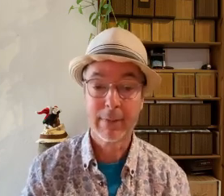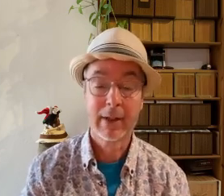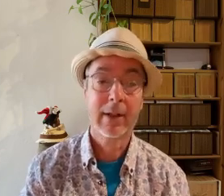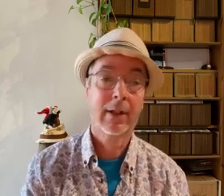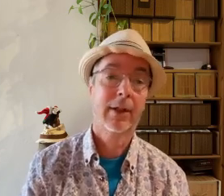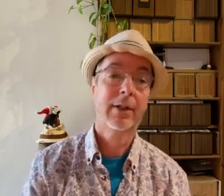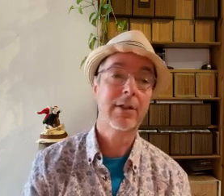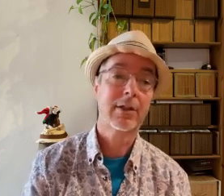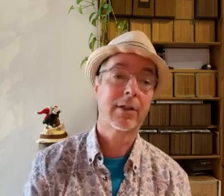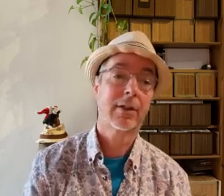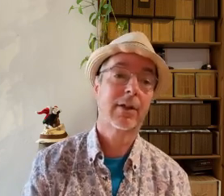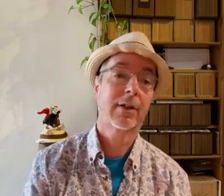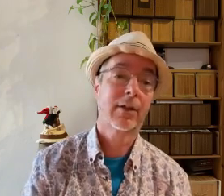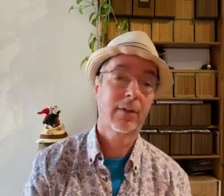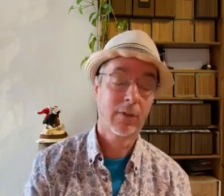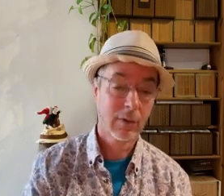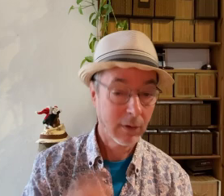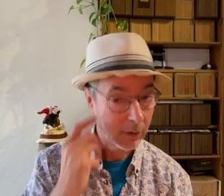ma is